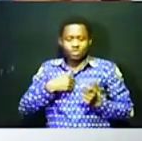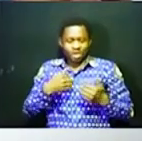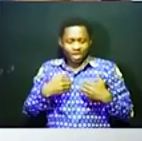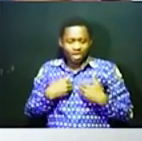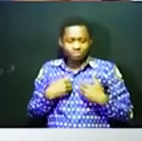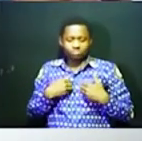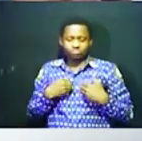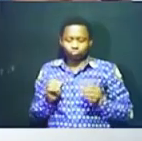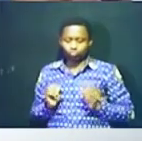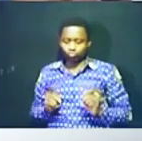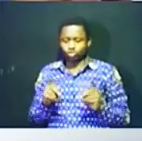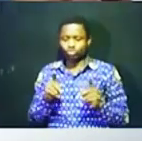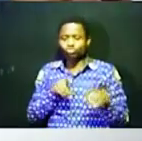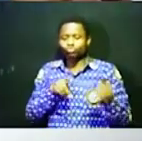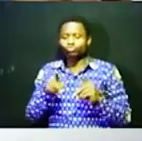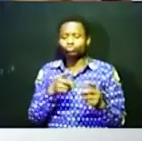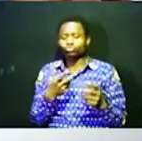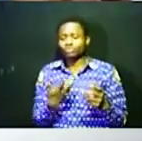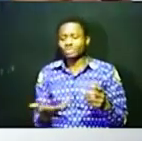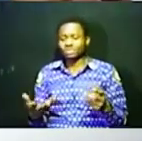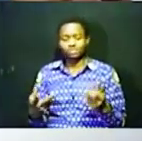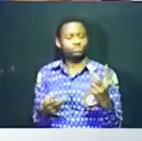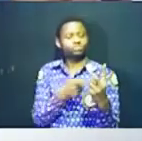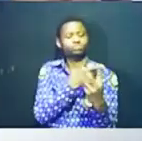do two things.